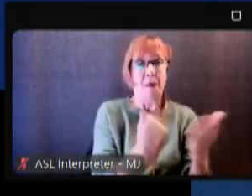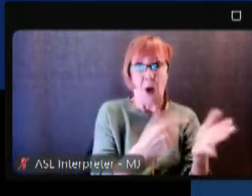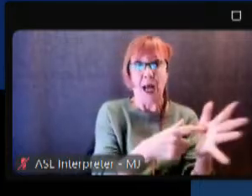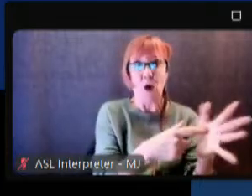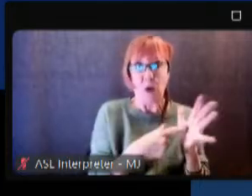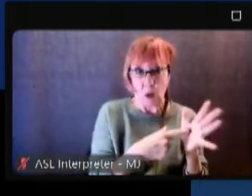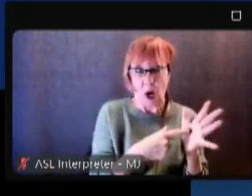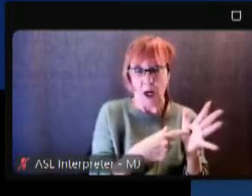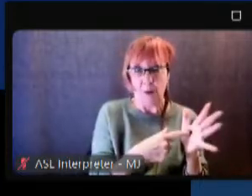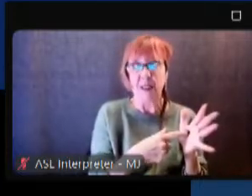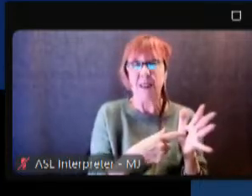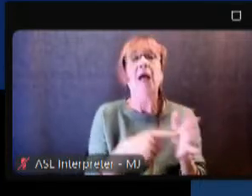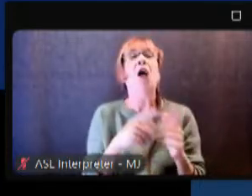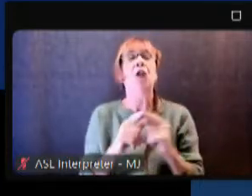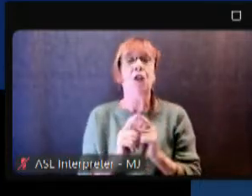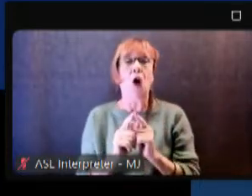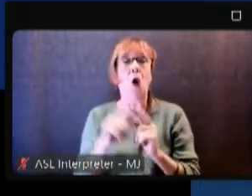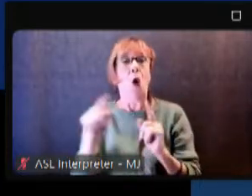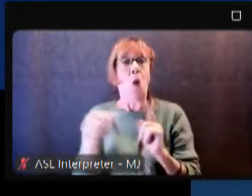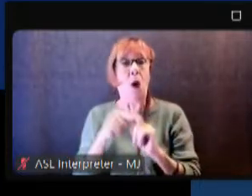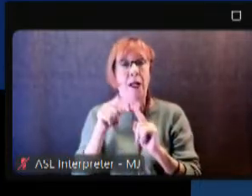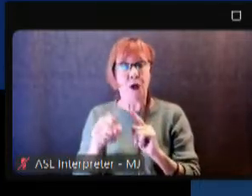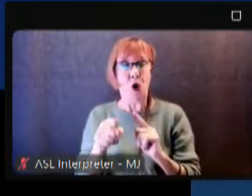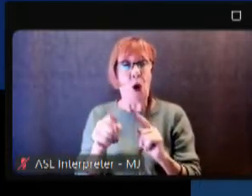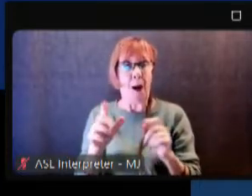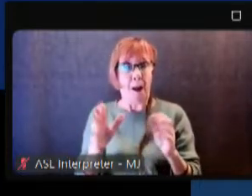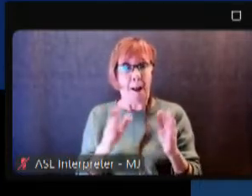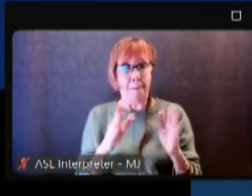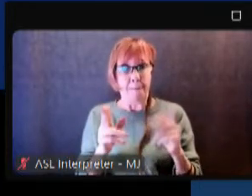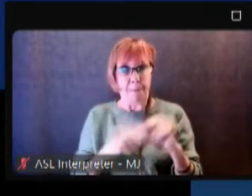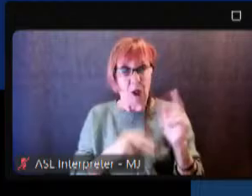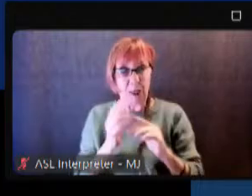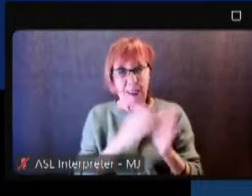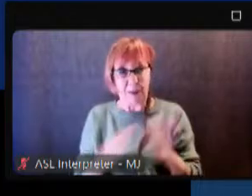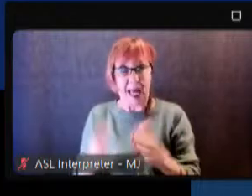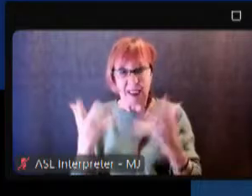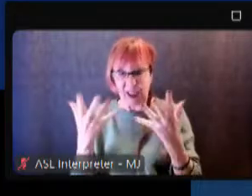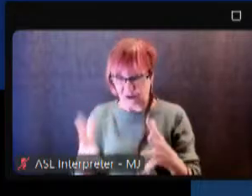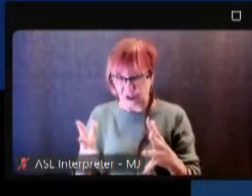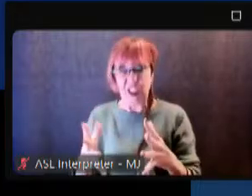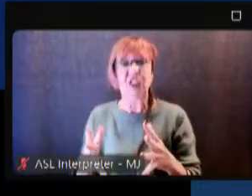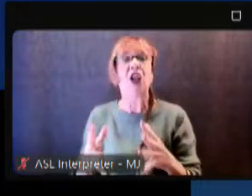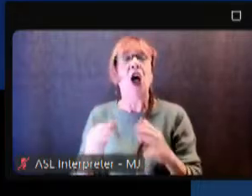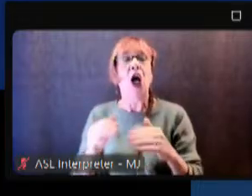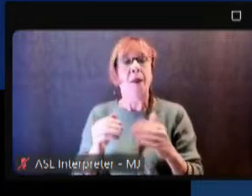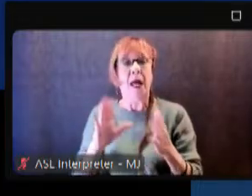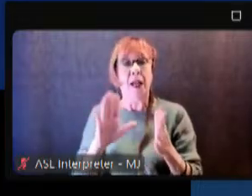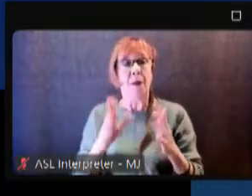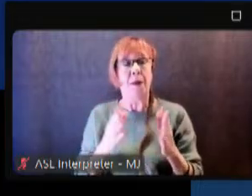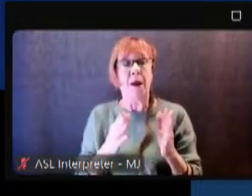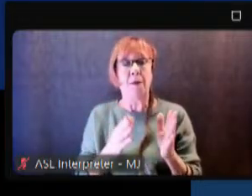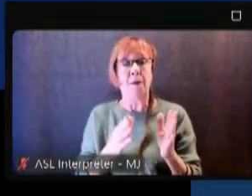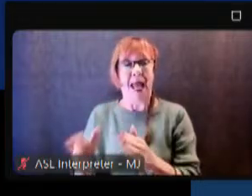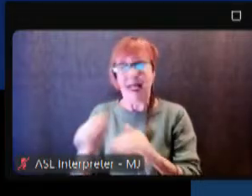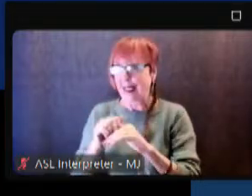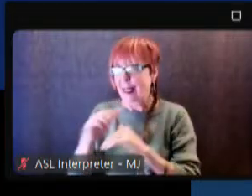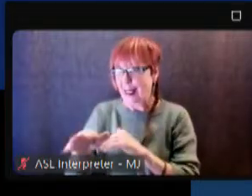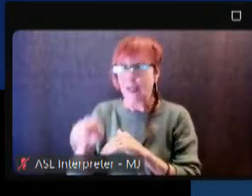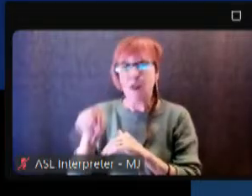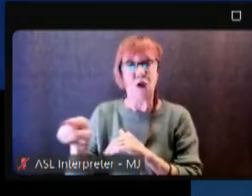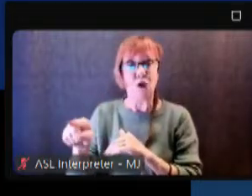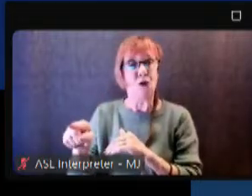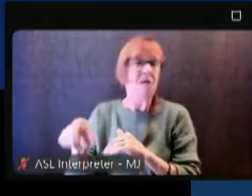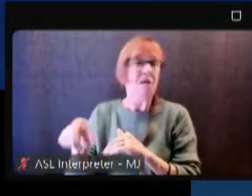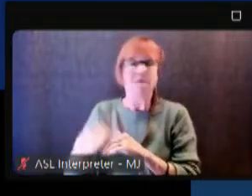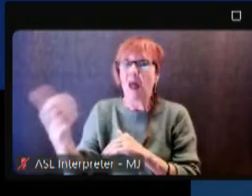have the full set of building plans, your application will continue to the next step of the process, which is to receive reviews by any